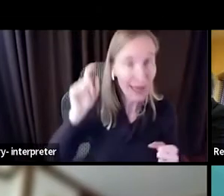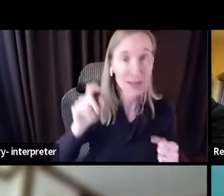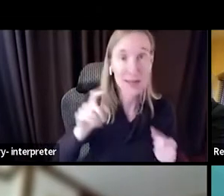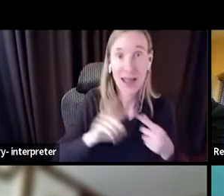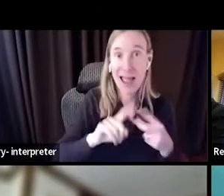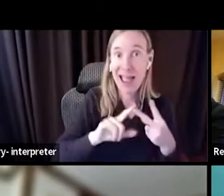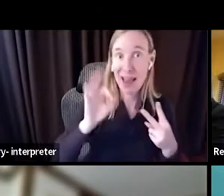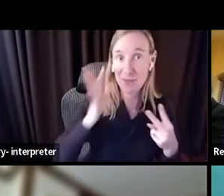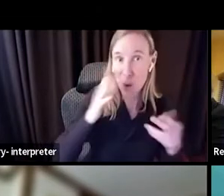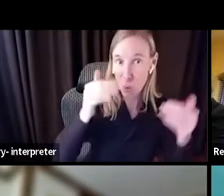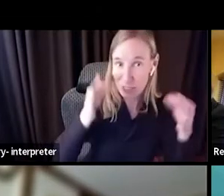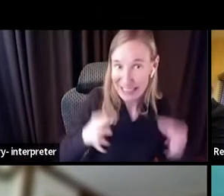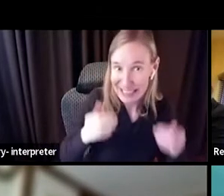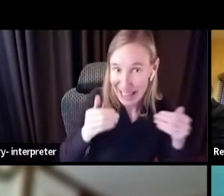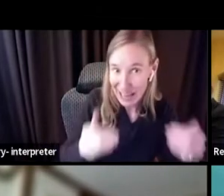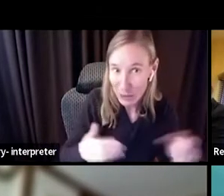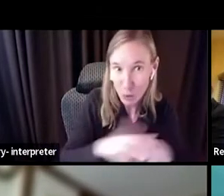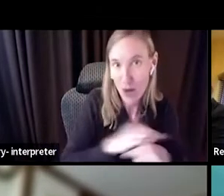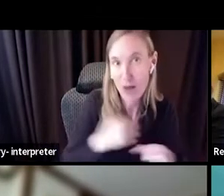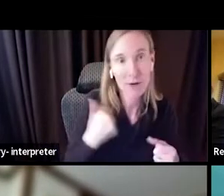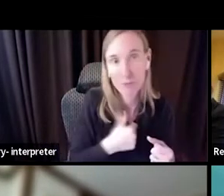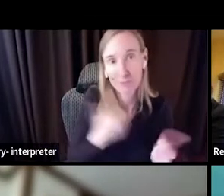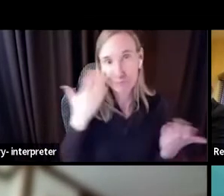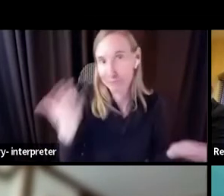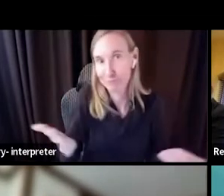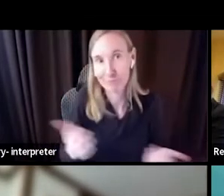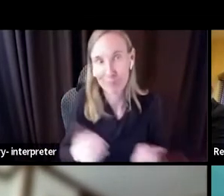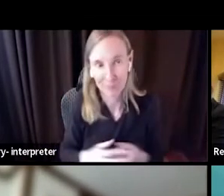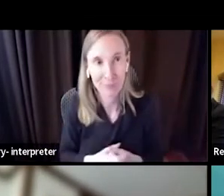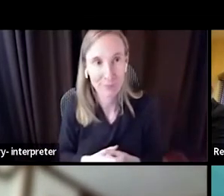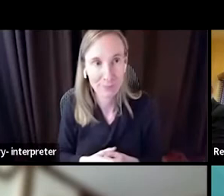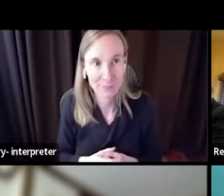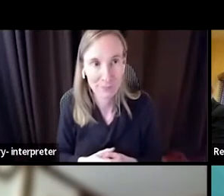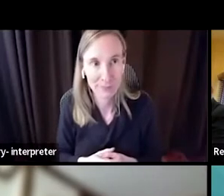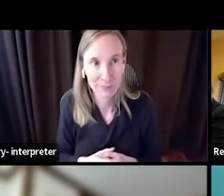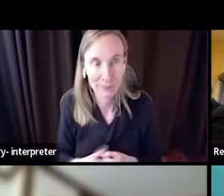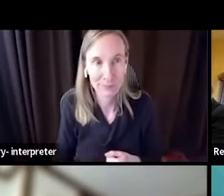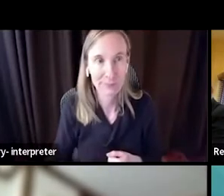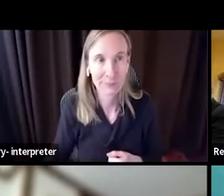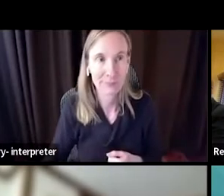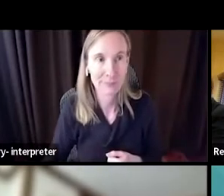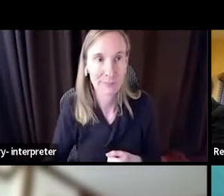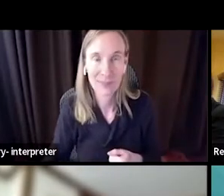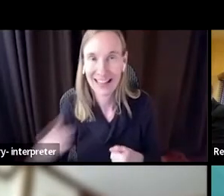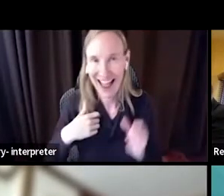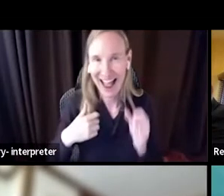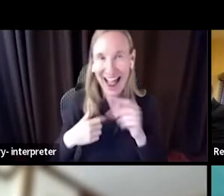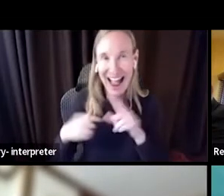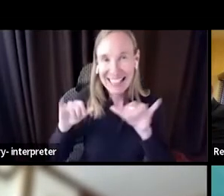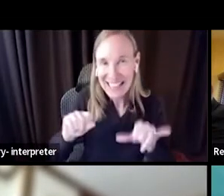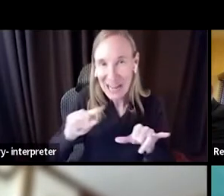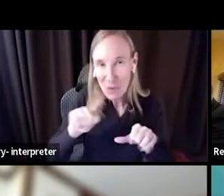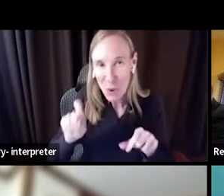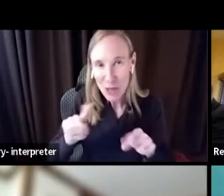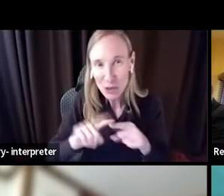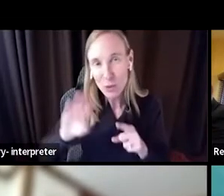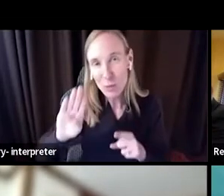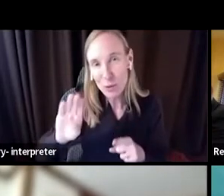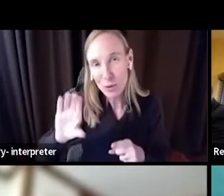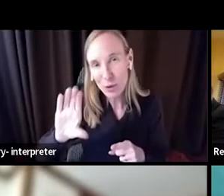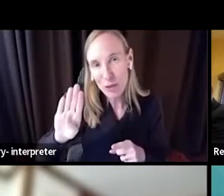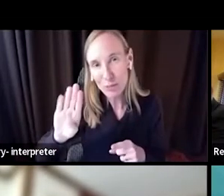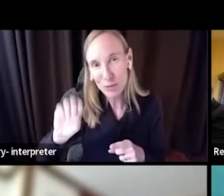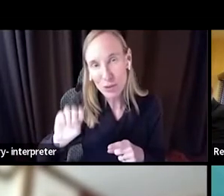Can I also add to that I have posed the same question to Blue Cross Blue Shield, who is the administrator for many of